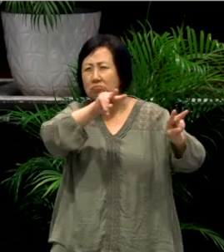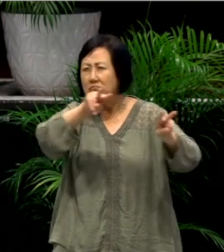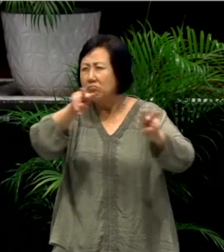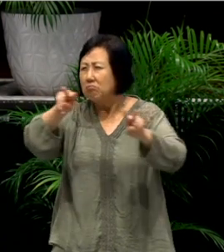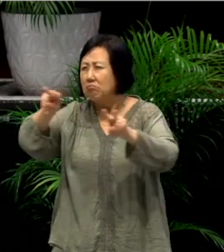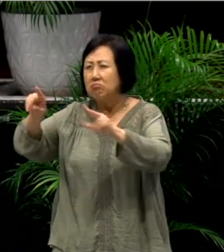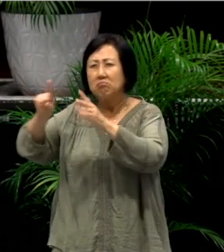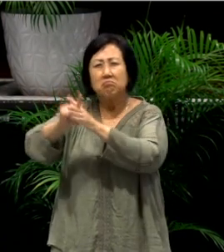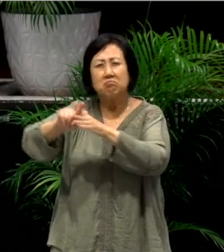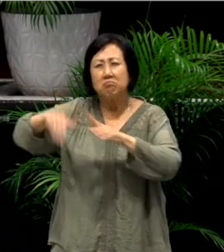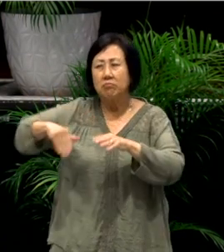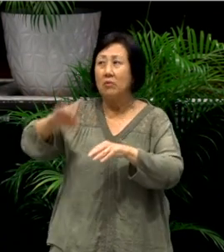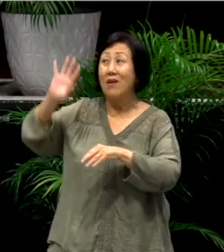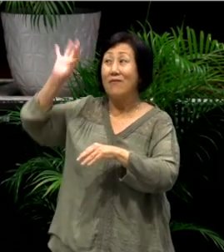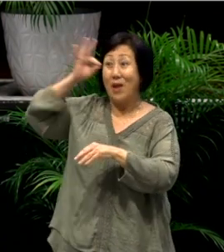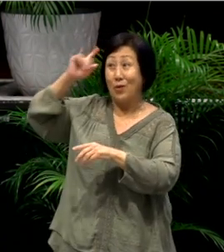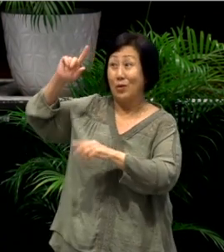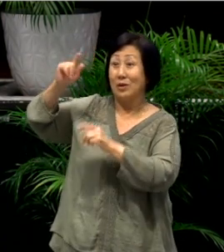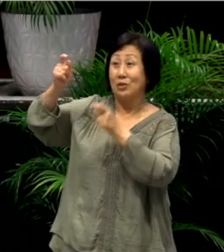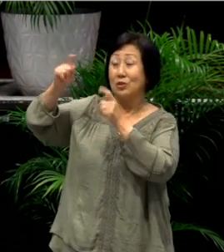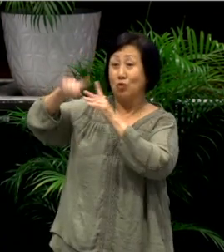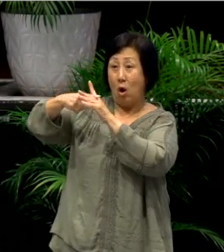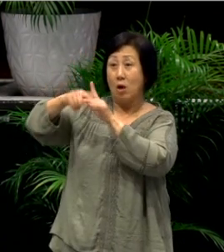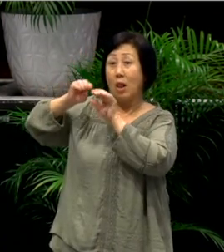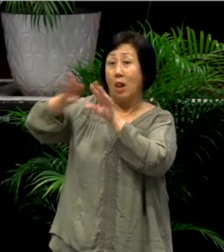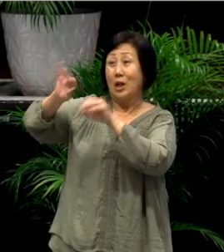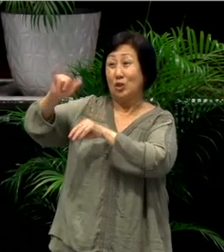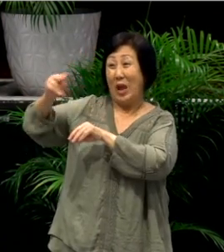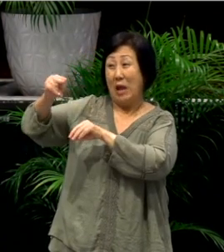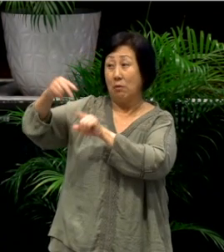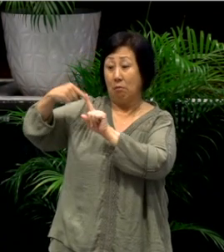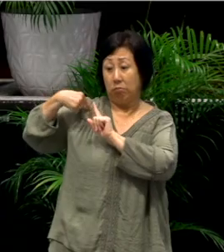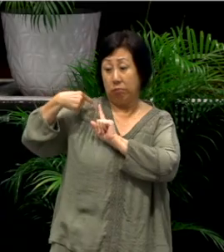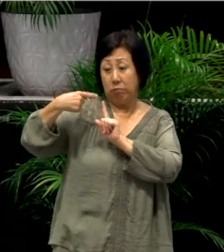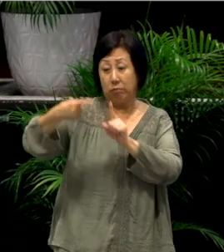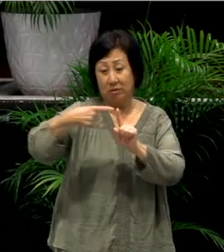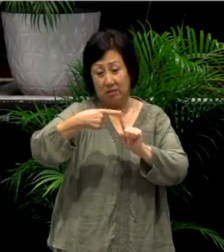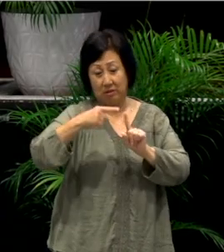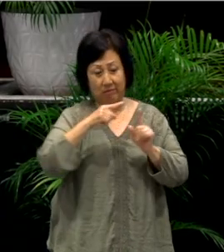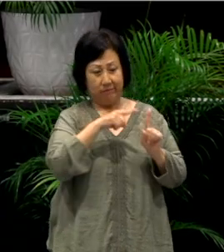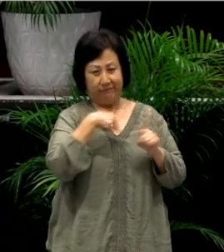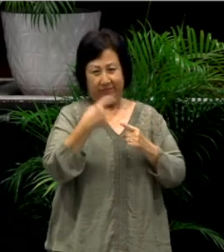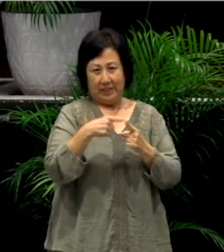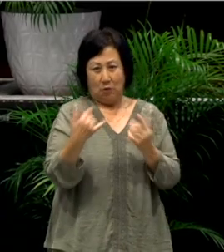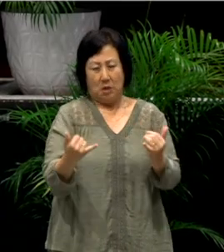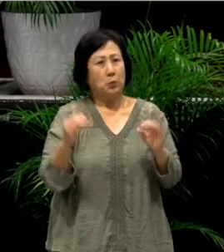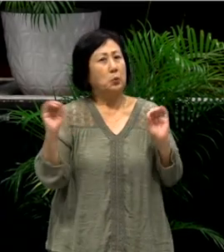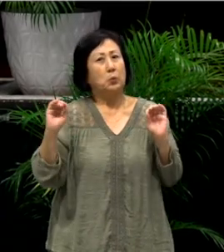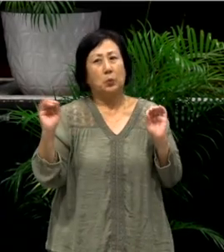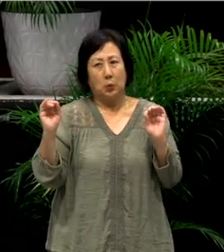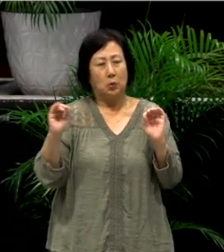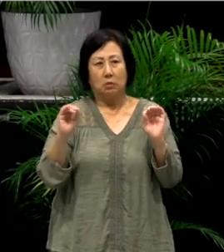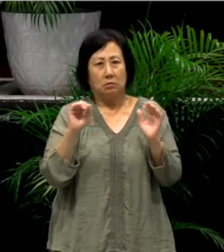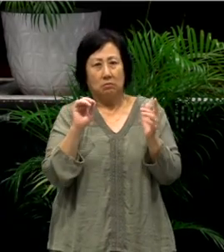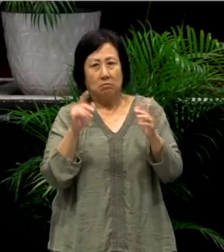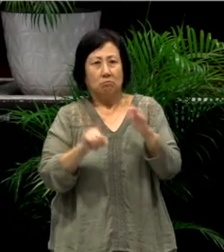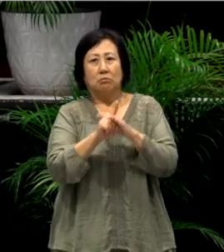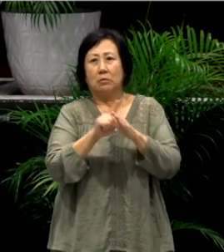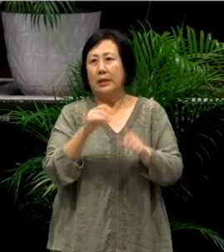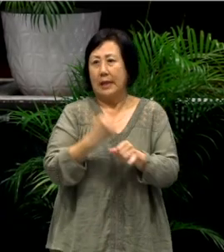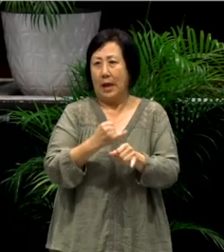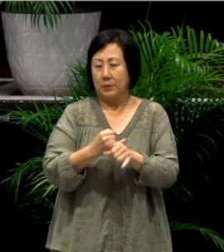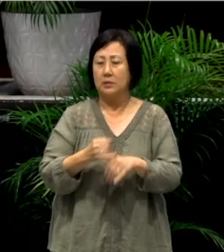since the federal administration began in January. So that has not changed. And we have put